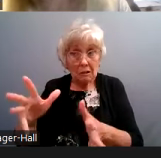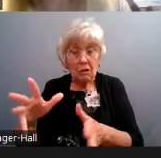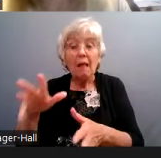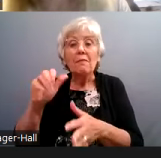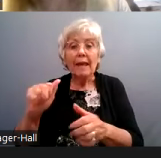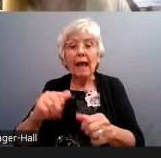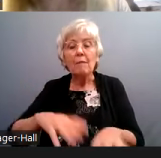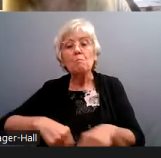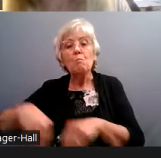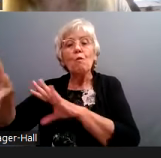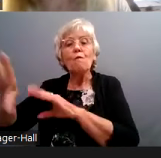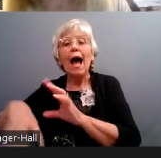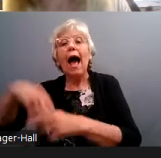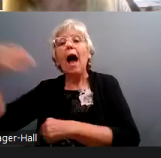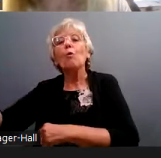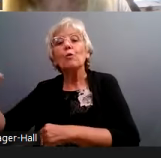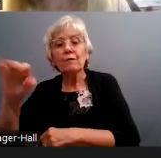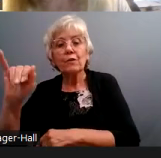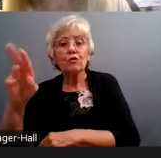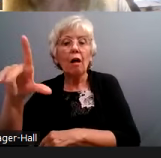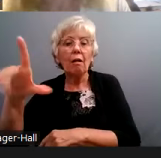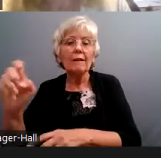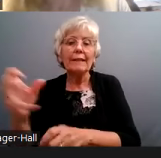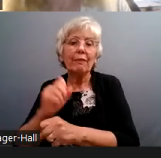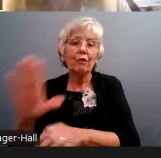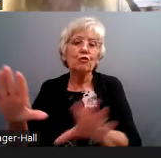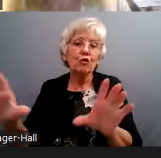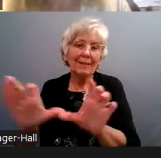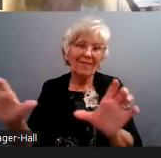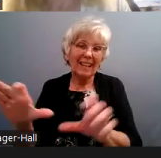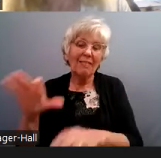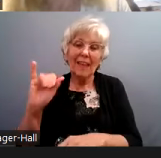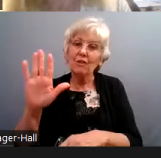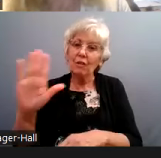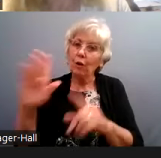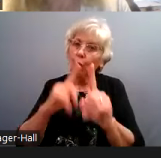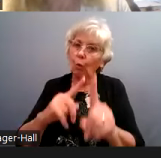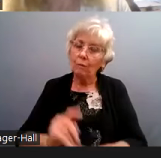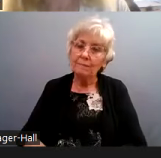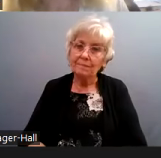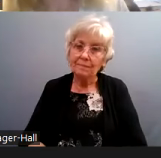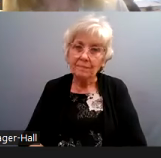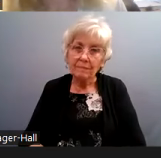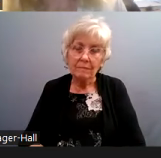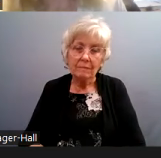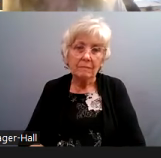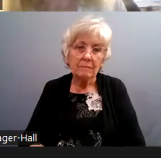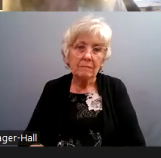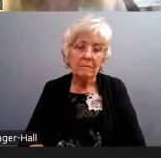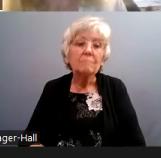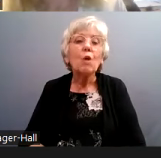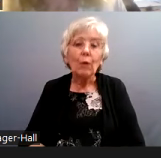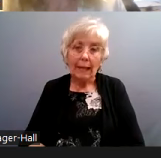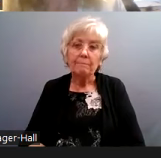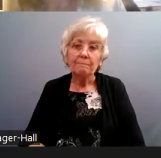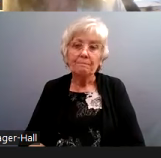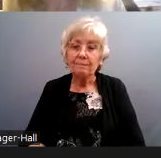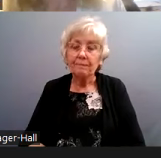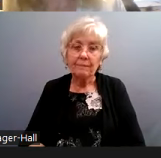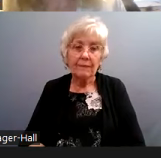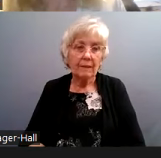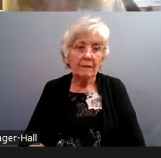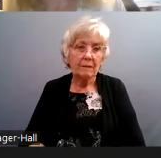certificate. And that's the whole goal of all of this. Okay. And